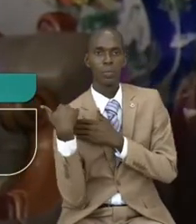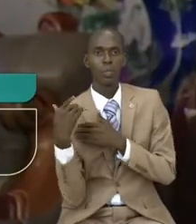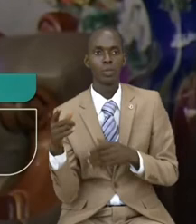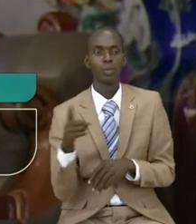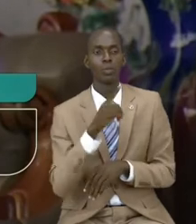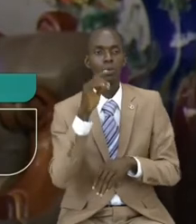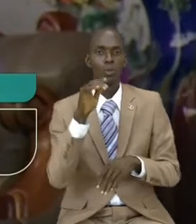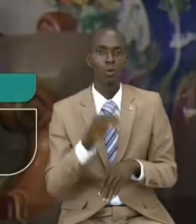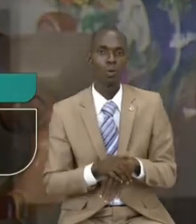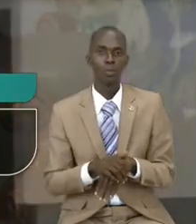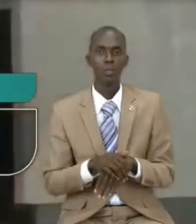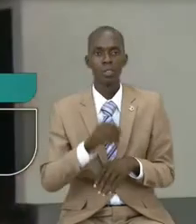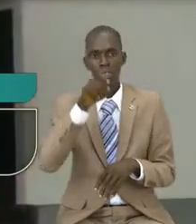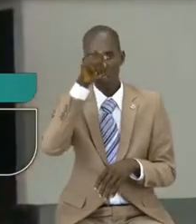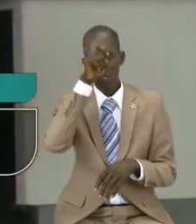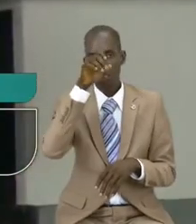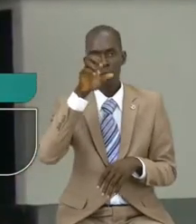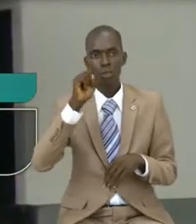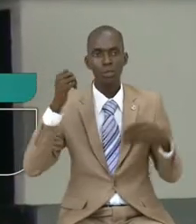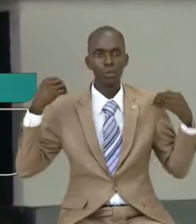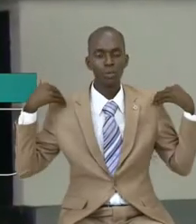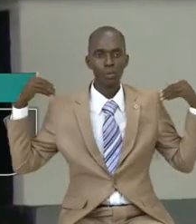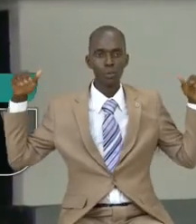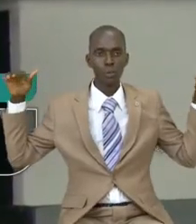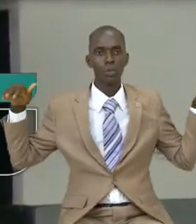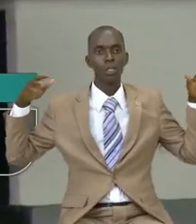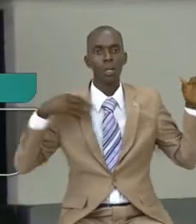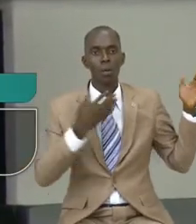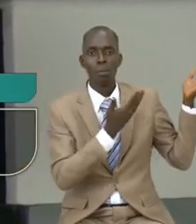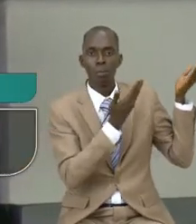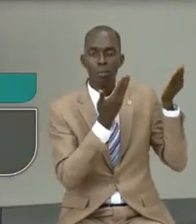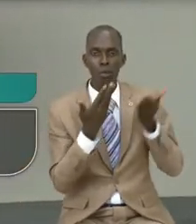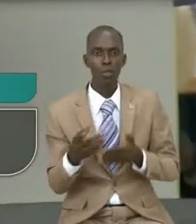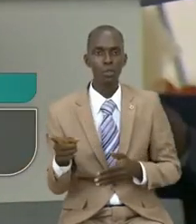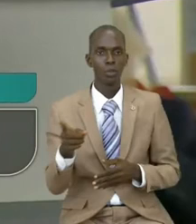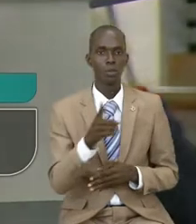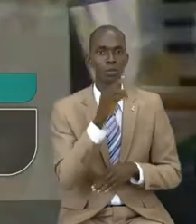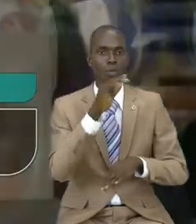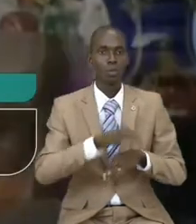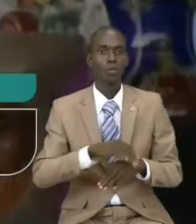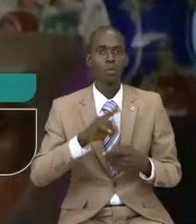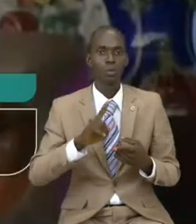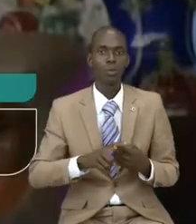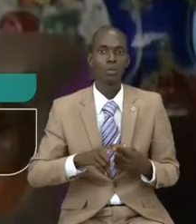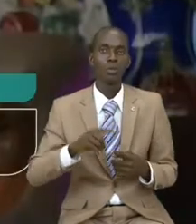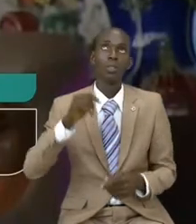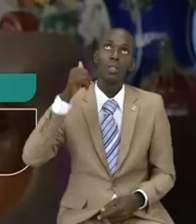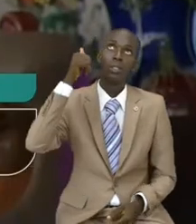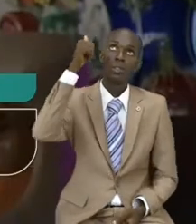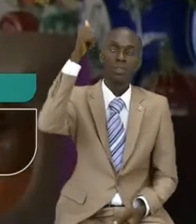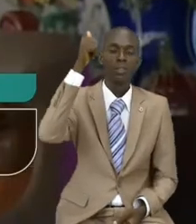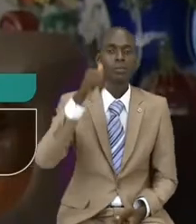you on eagle's wings and brought you unto